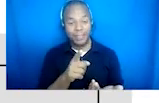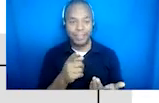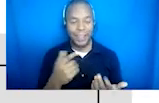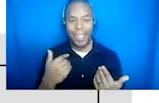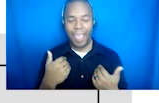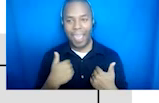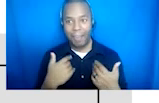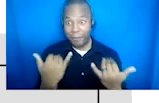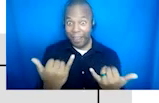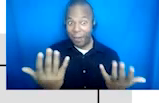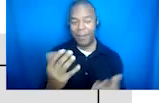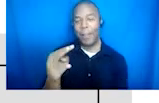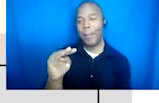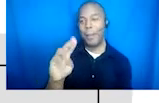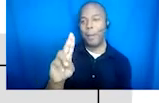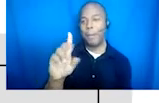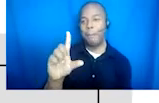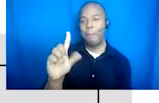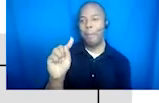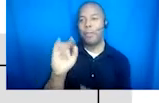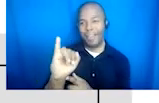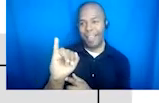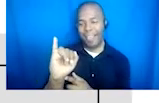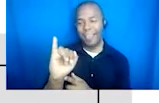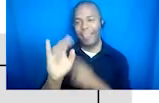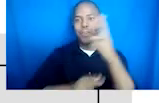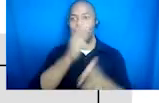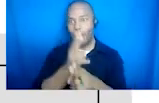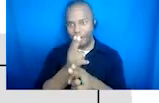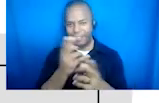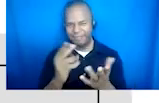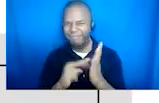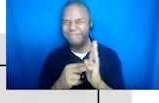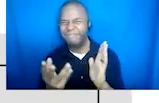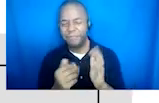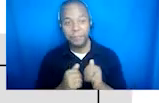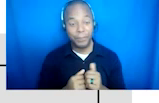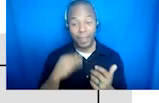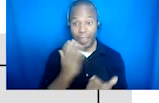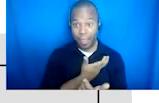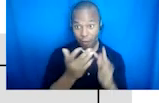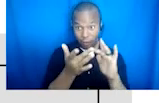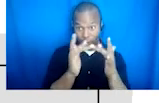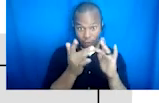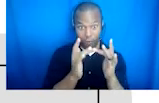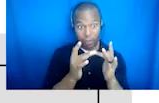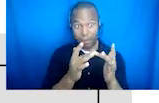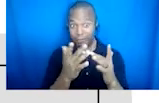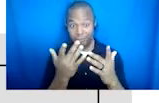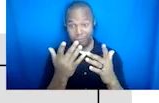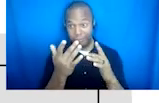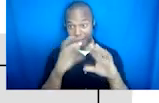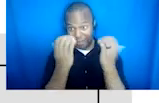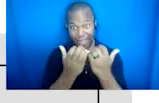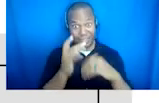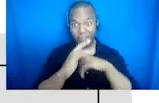going on right now because our online courses are available to any community college student in the state right